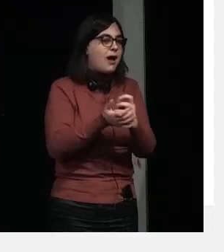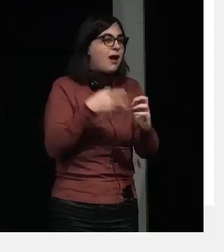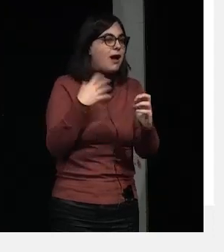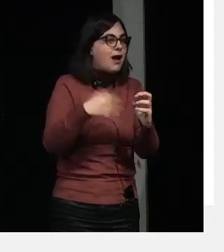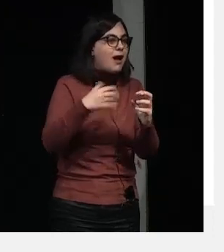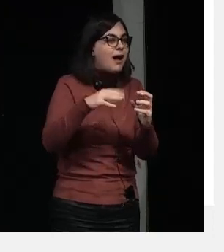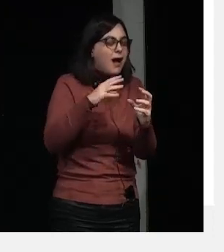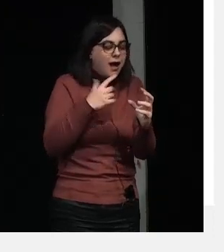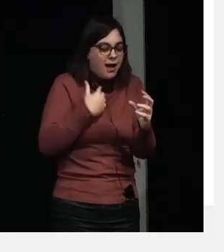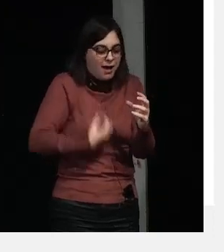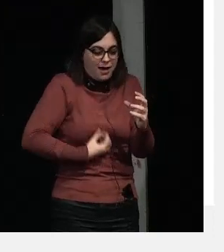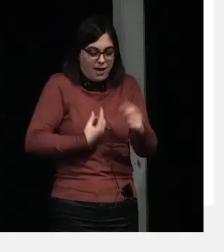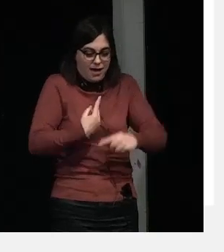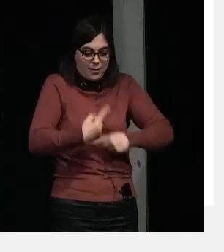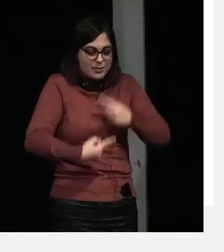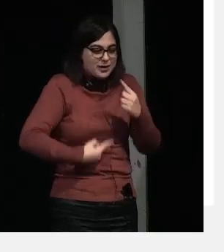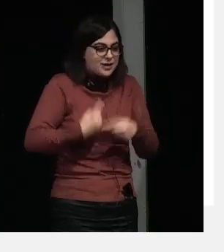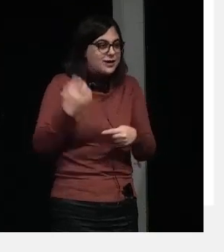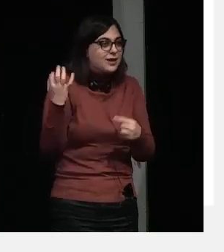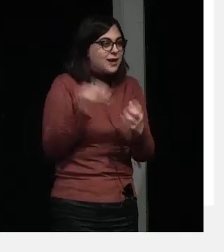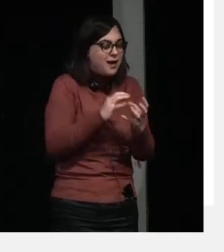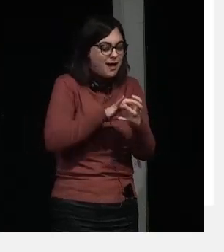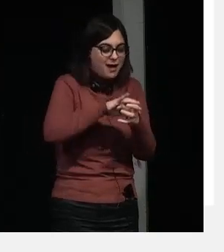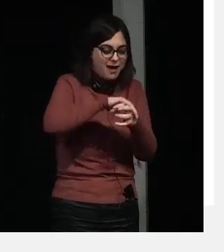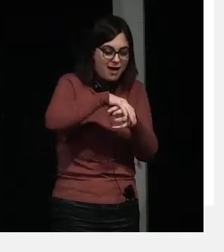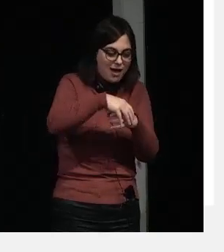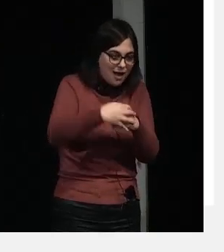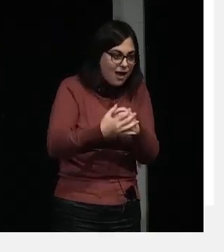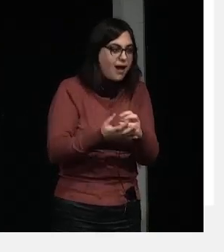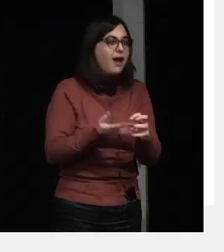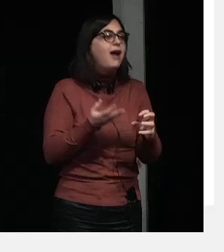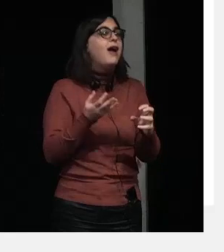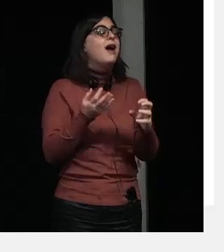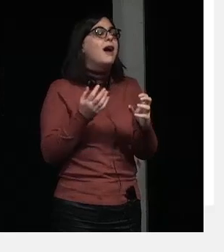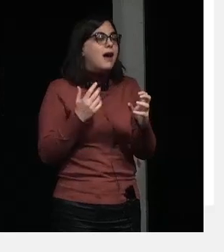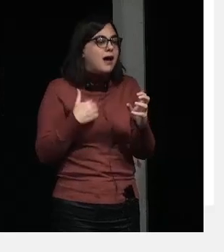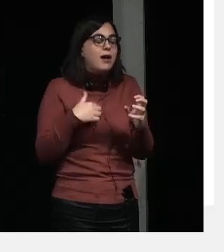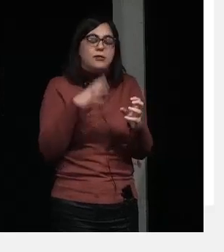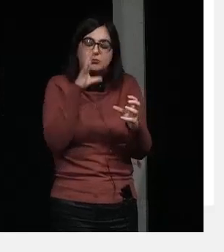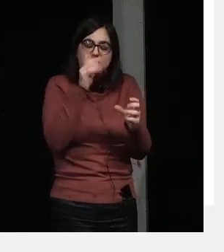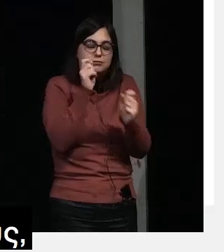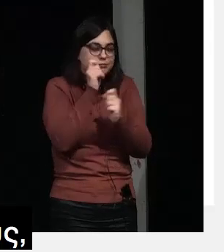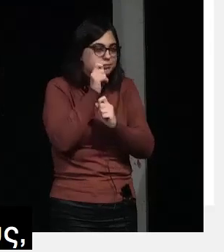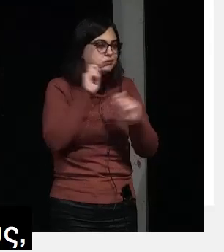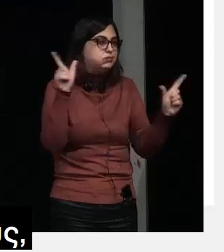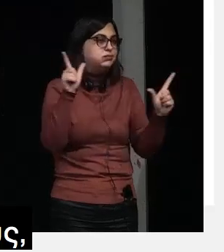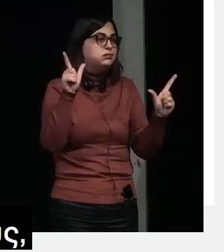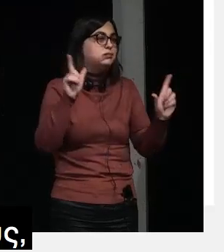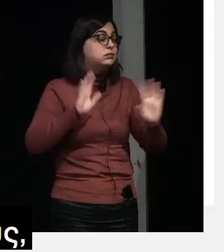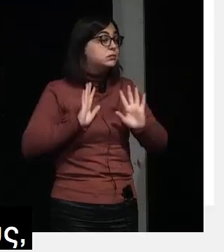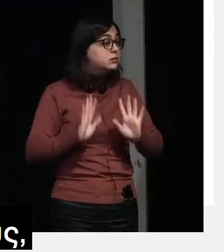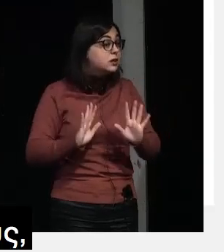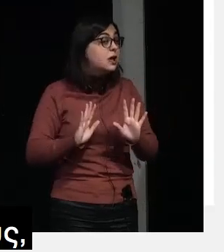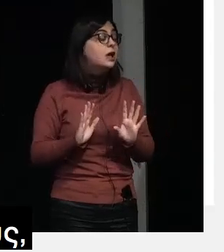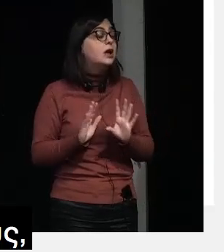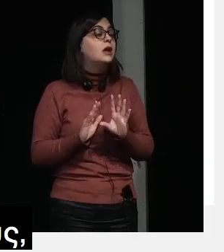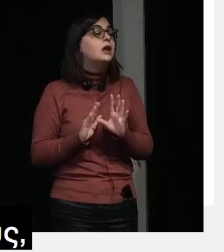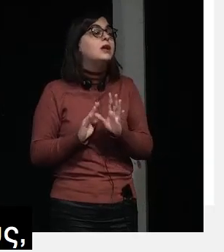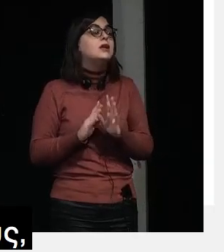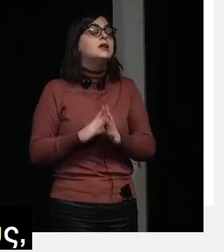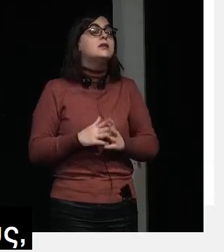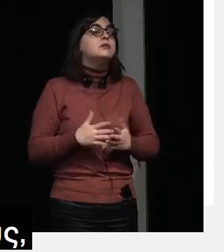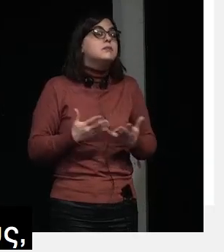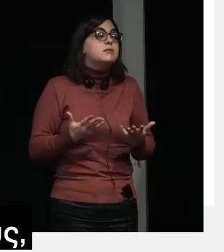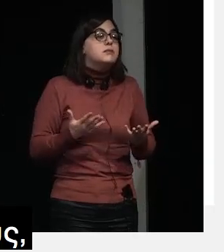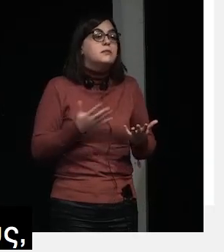of the experience, and I thought that was just really incredible. So I think